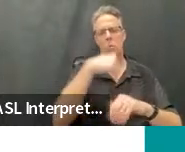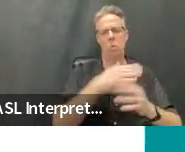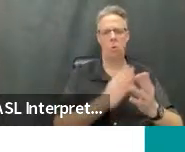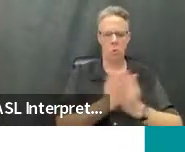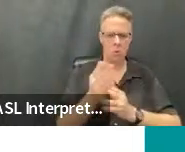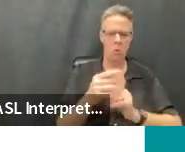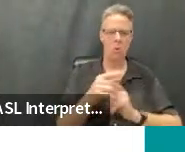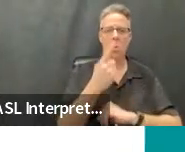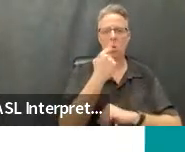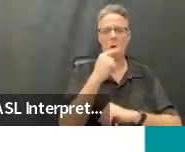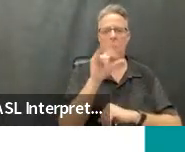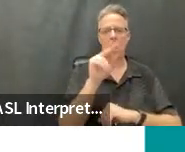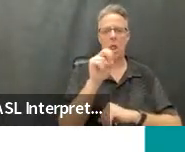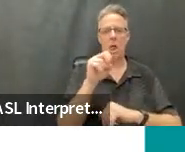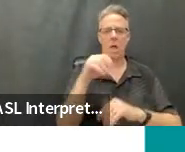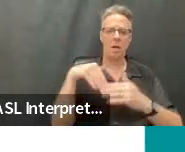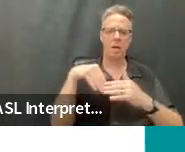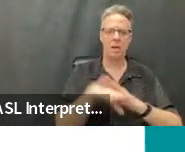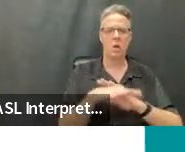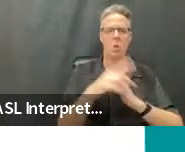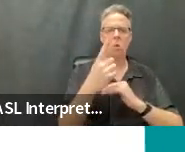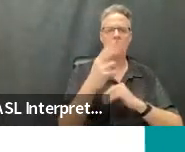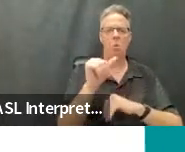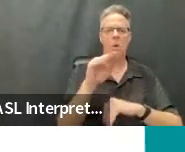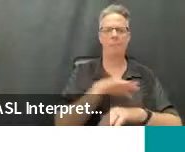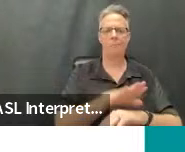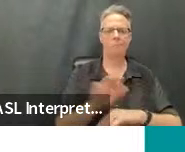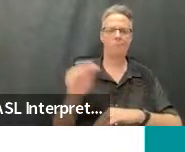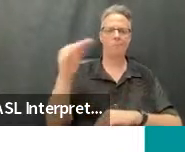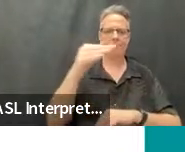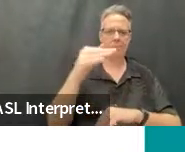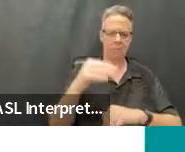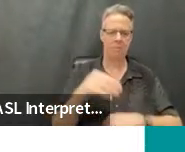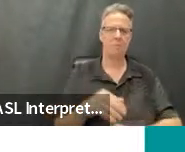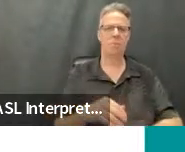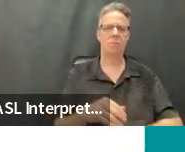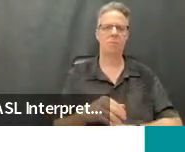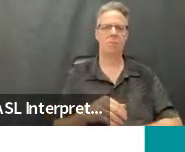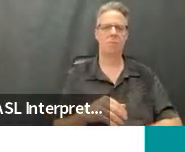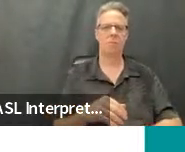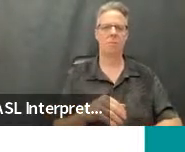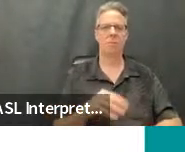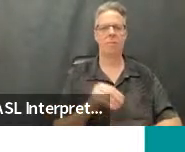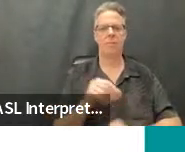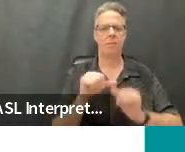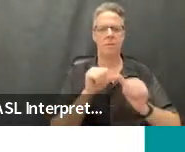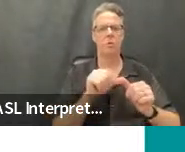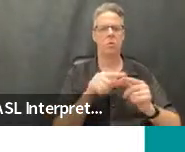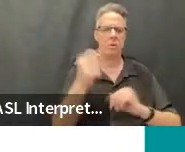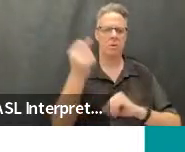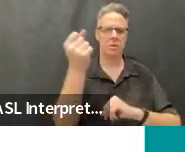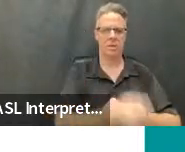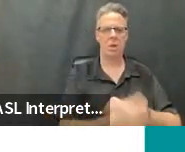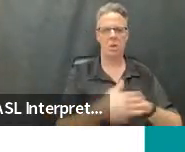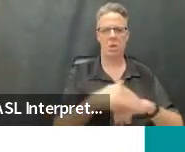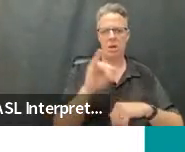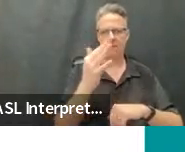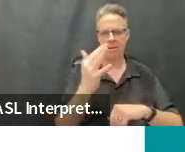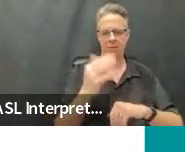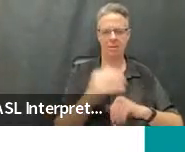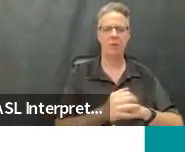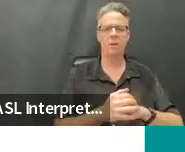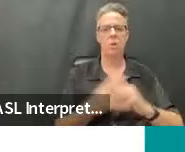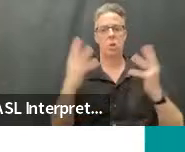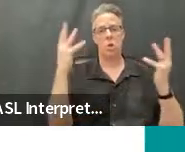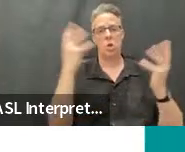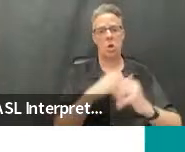line that people enter at one of our ramps in our program area north of the river and extend all the way south on I-5. You've got the